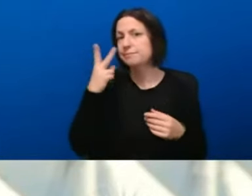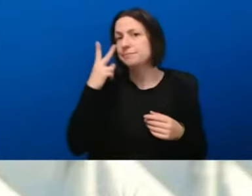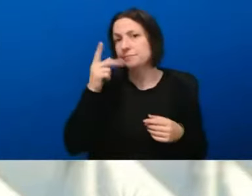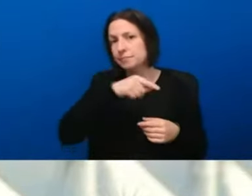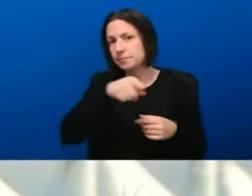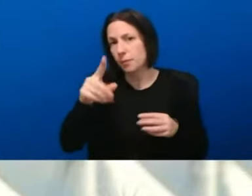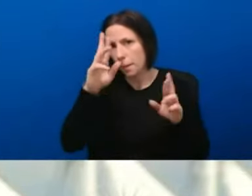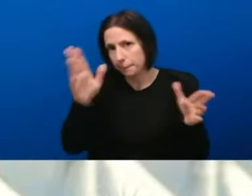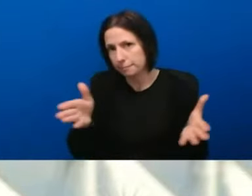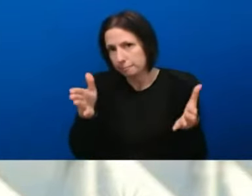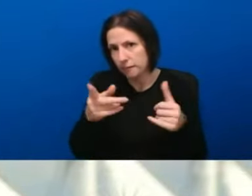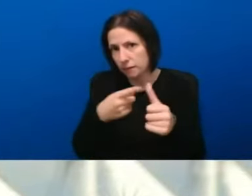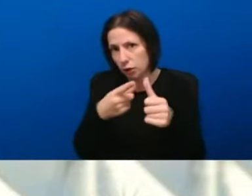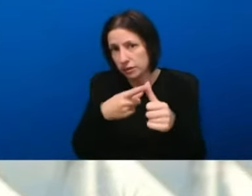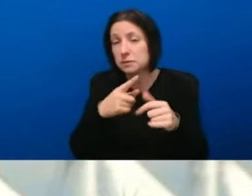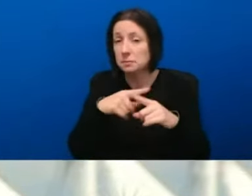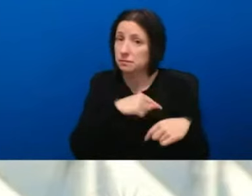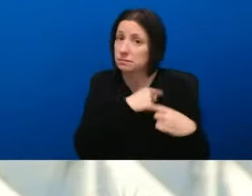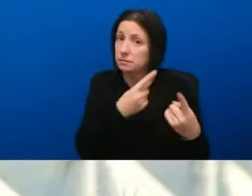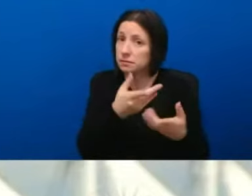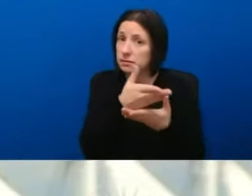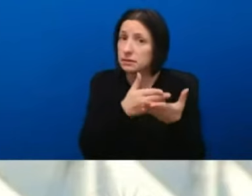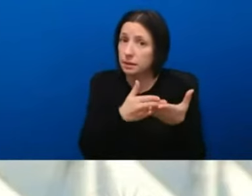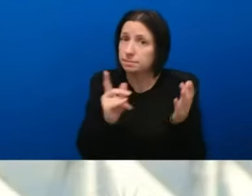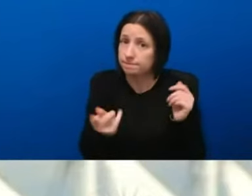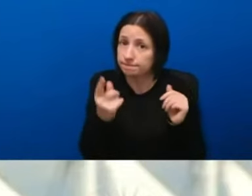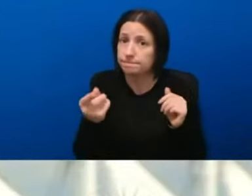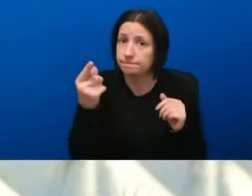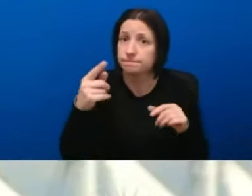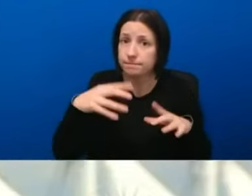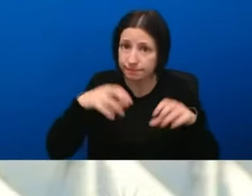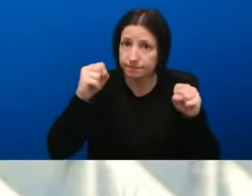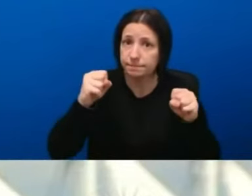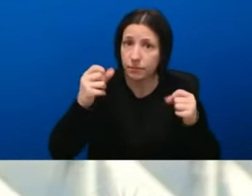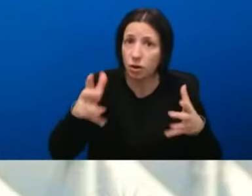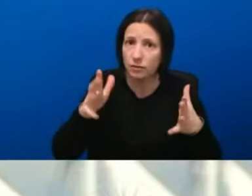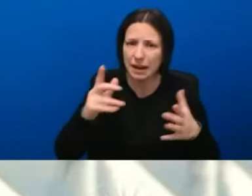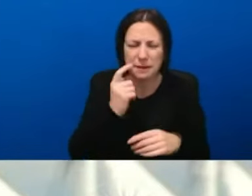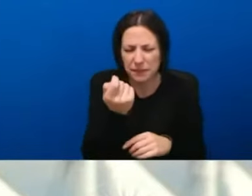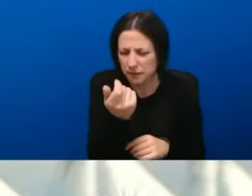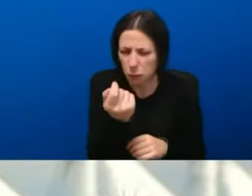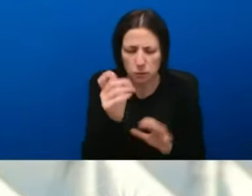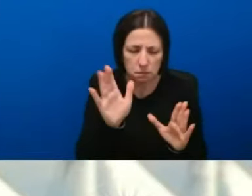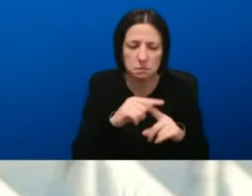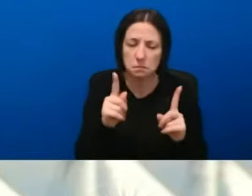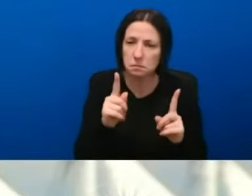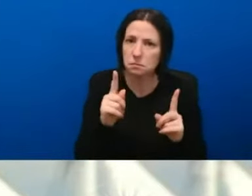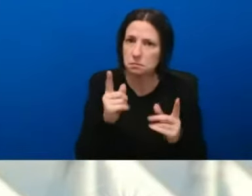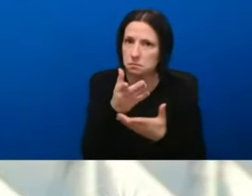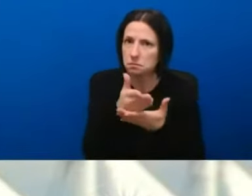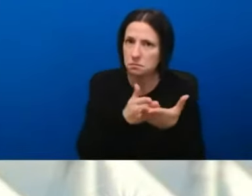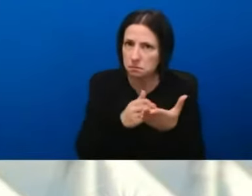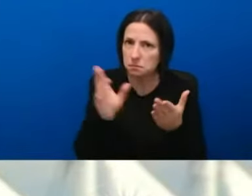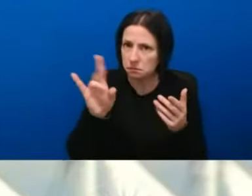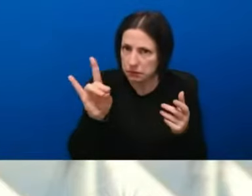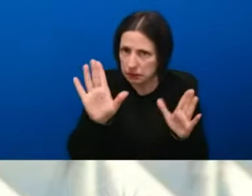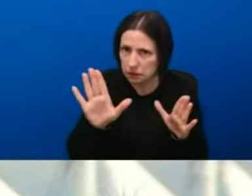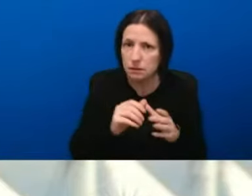have been a few enforcement actions taking place in the province, so very, very few.